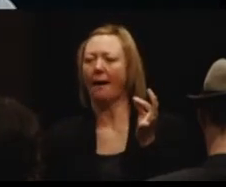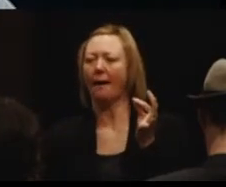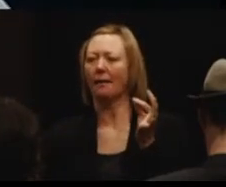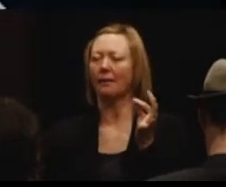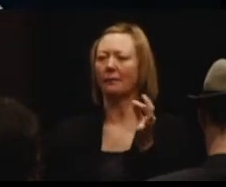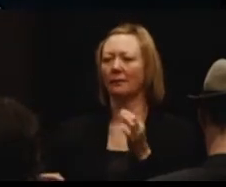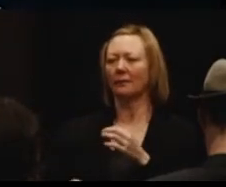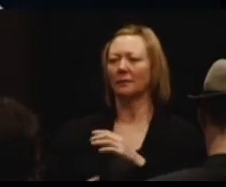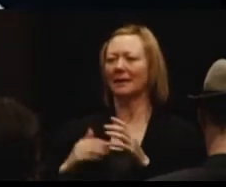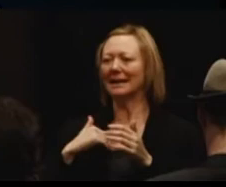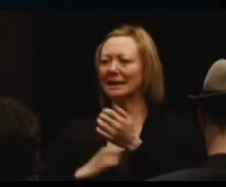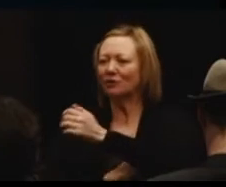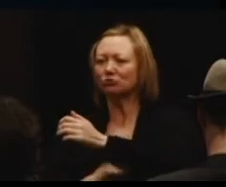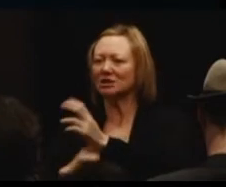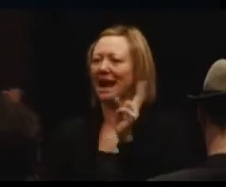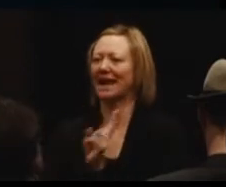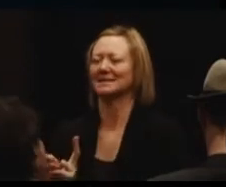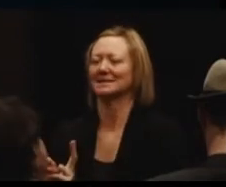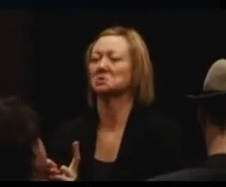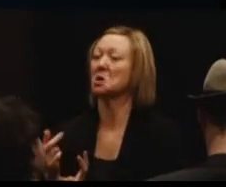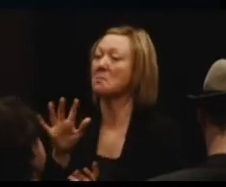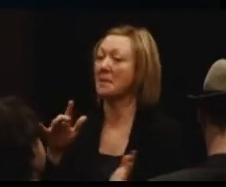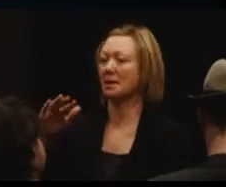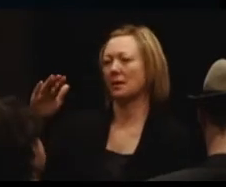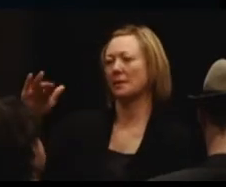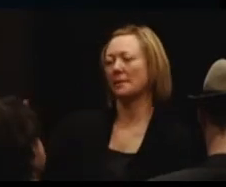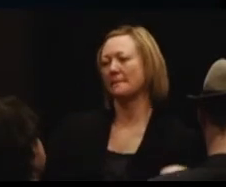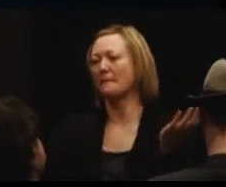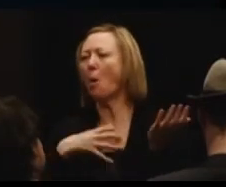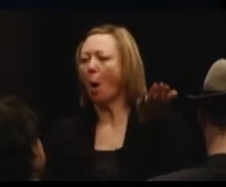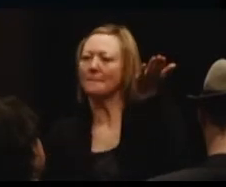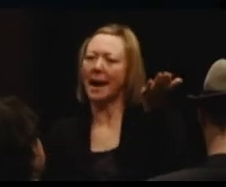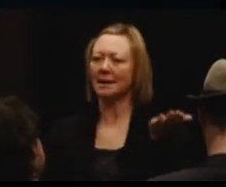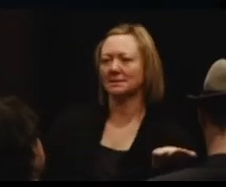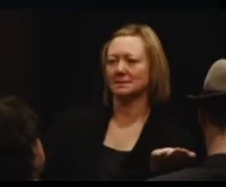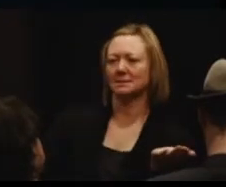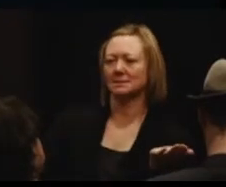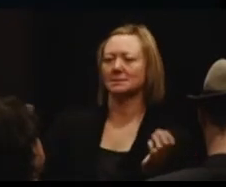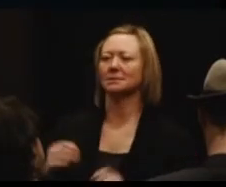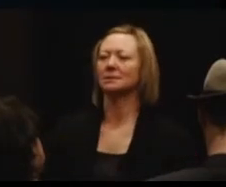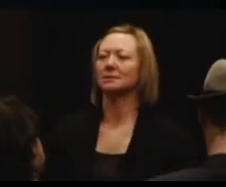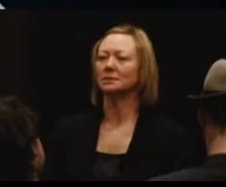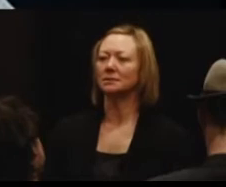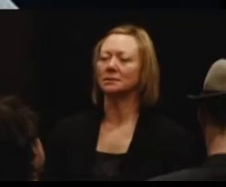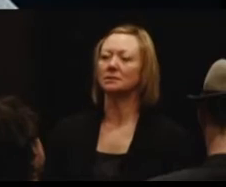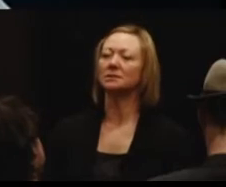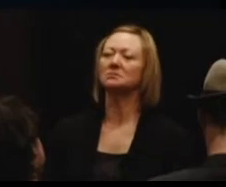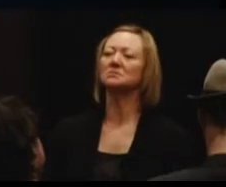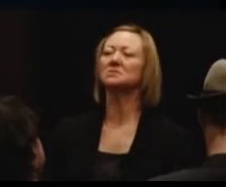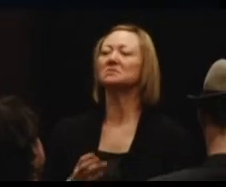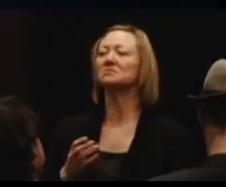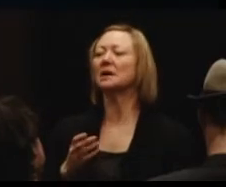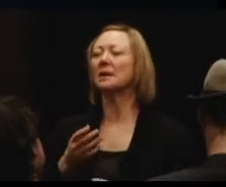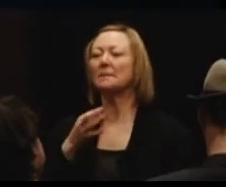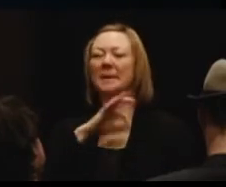Some thoughts that most the benefits are going more to big cities and therefore leading to but larger concentration of cities. That's not